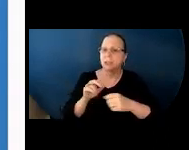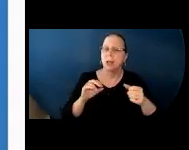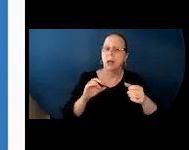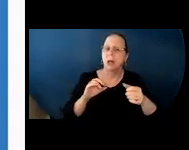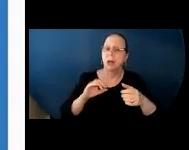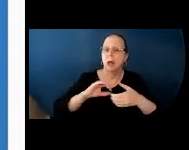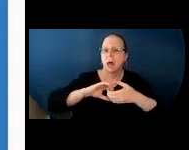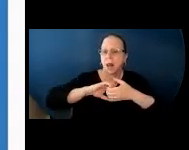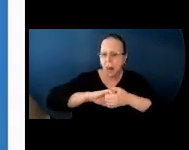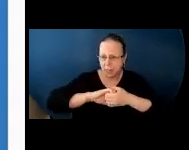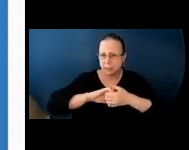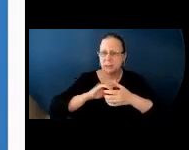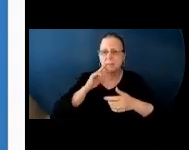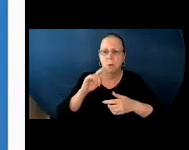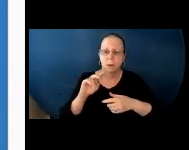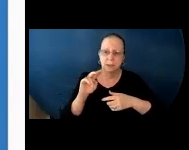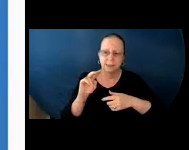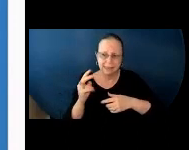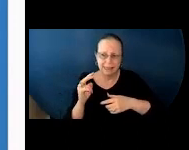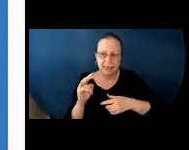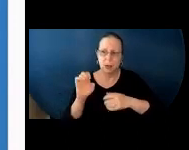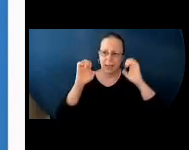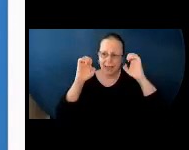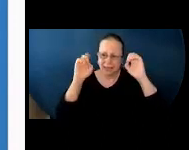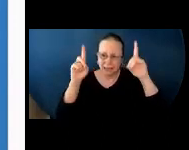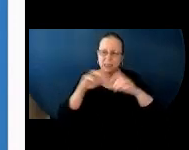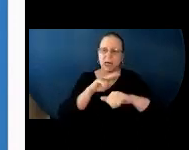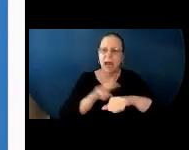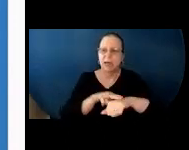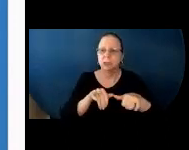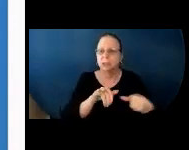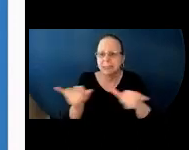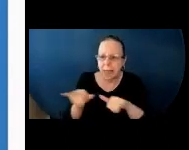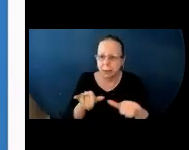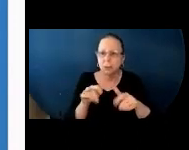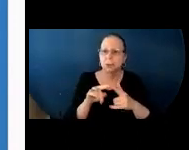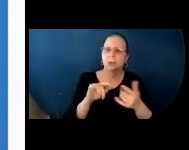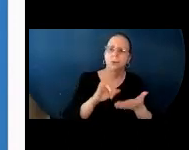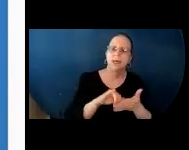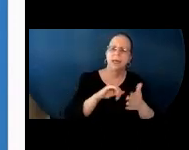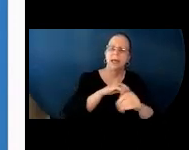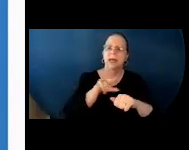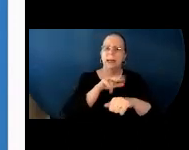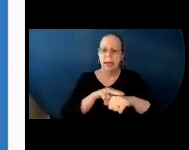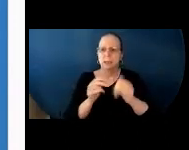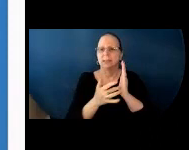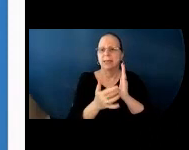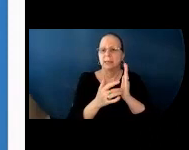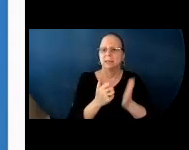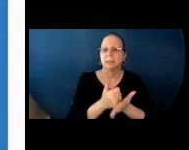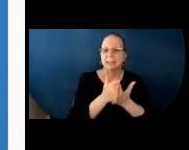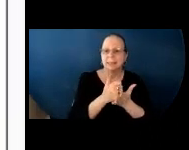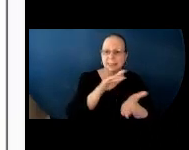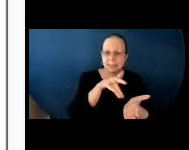Education and Transition National Standards, to the National Technical Assistance Center